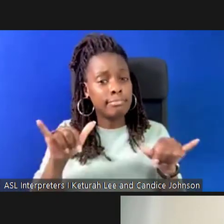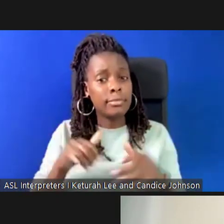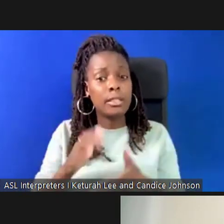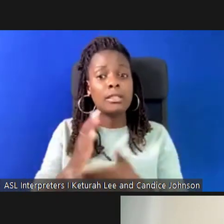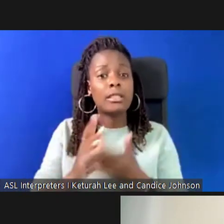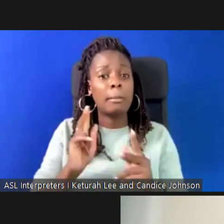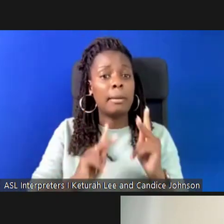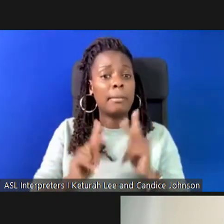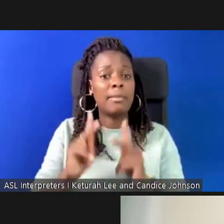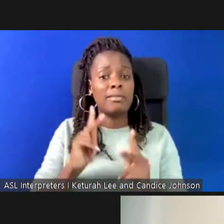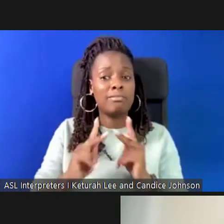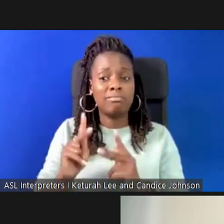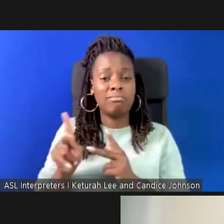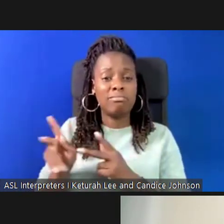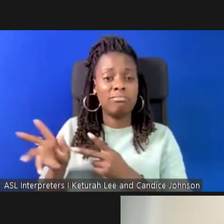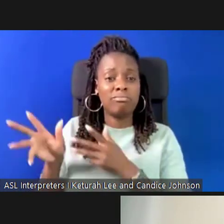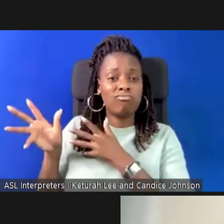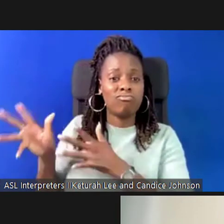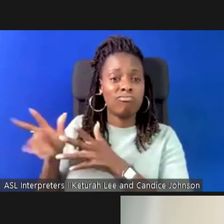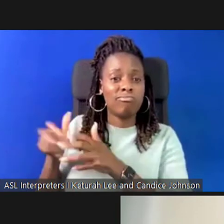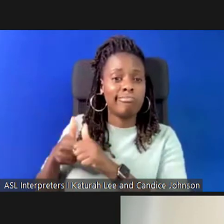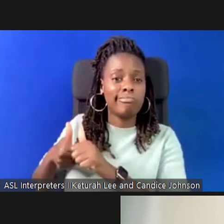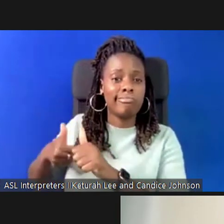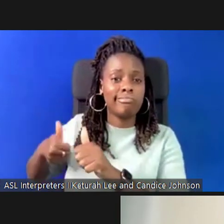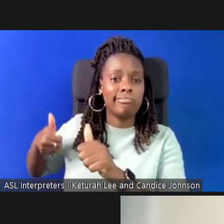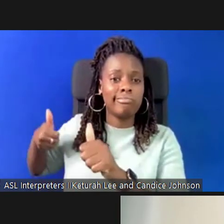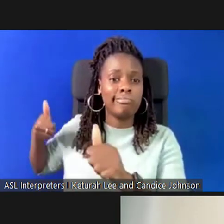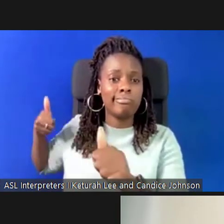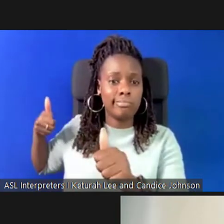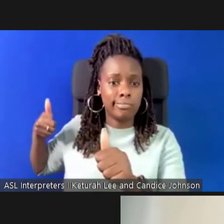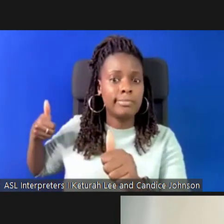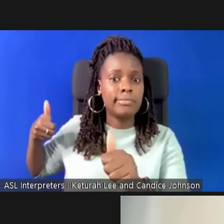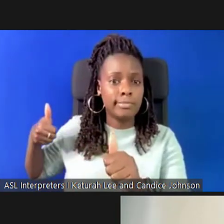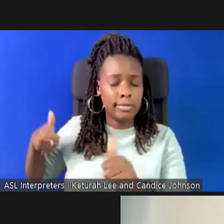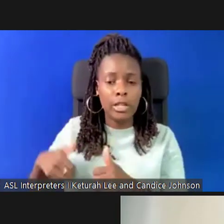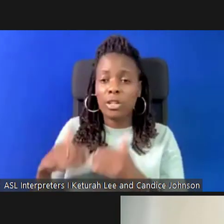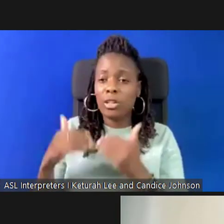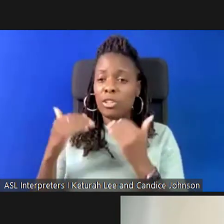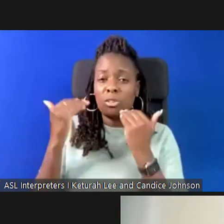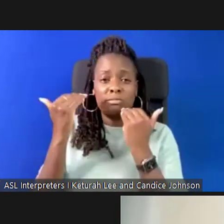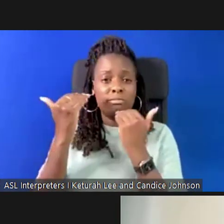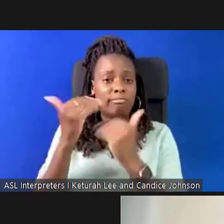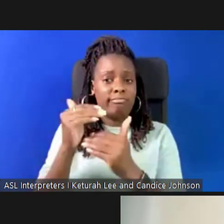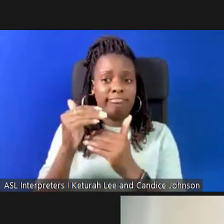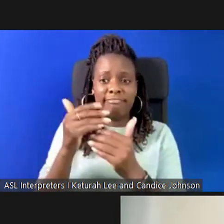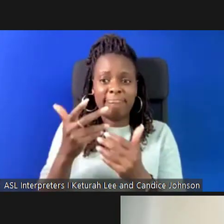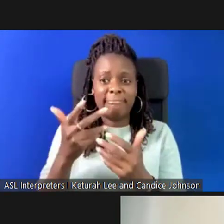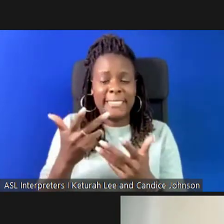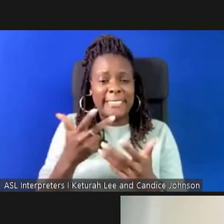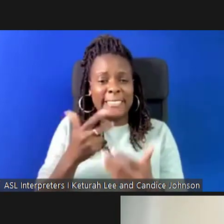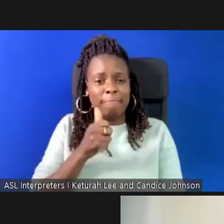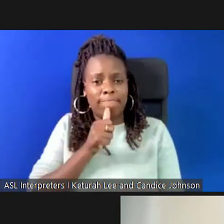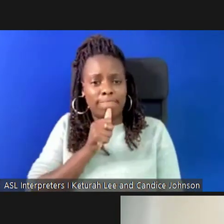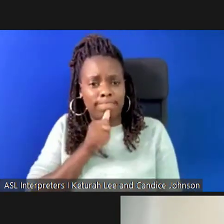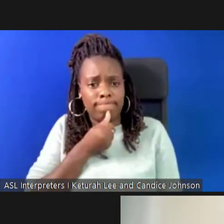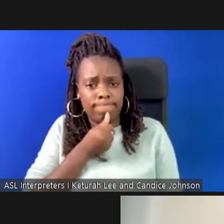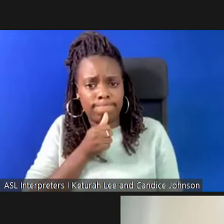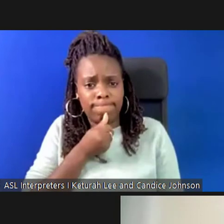behind by many of these restrictions and are really suffering and continue to